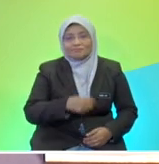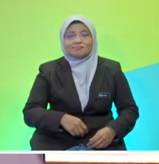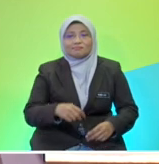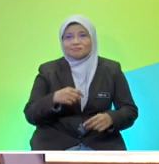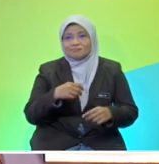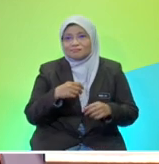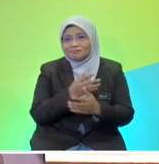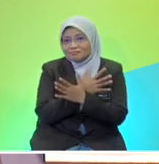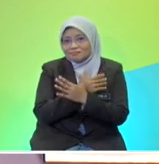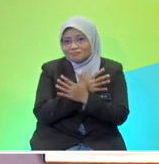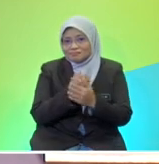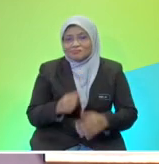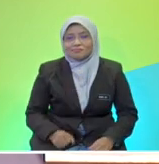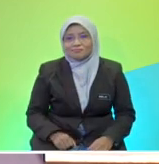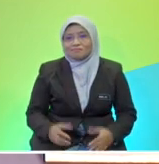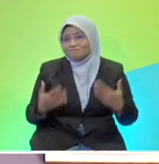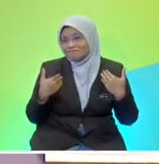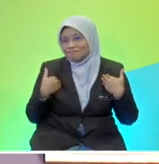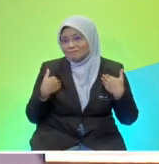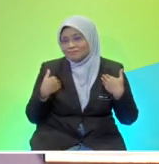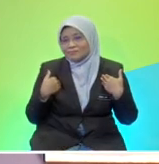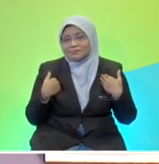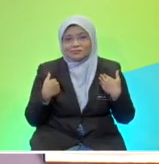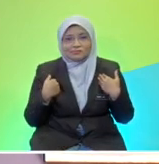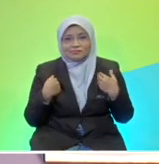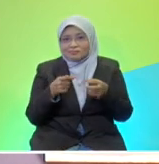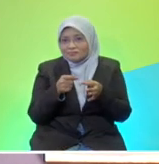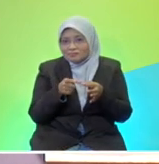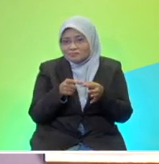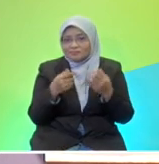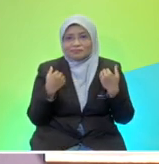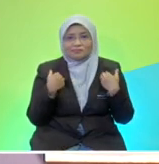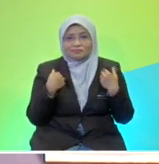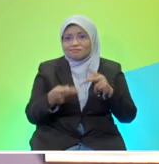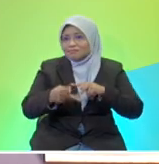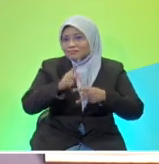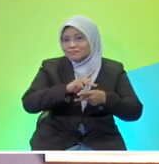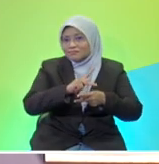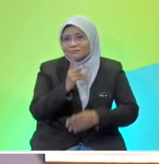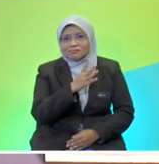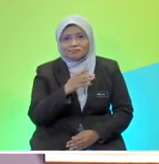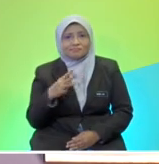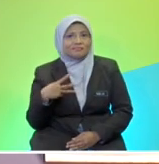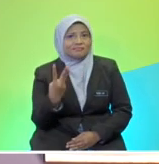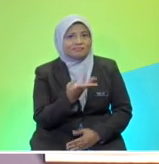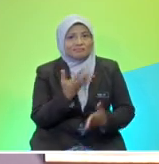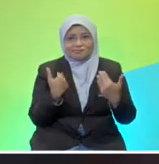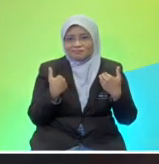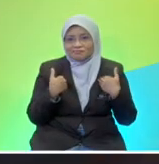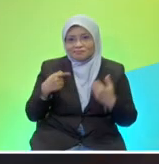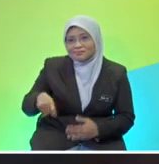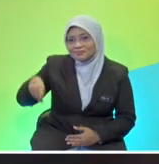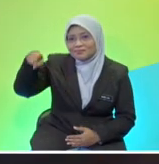doll, we have marbles, we have cars, we have blocks, and we have yo-yo. Yo-yo.